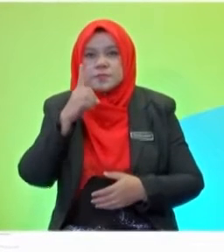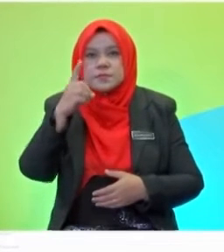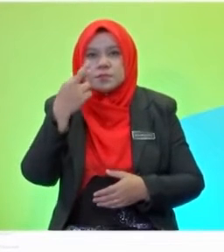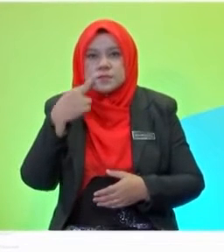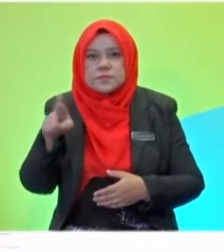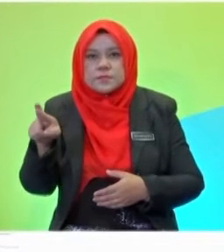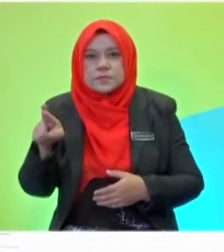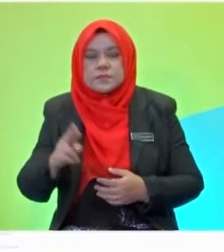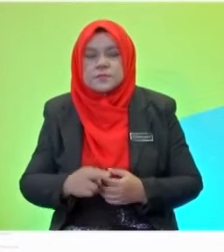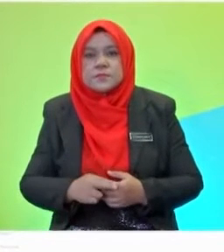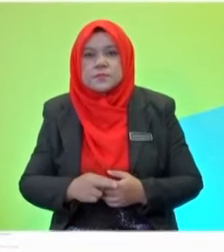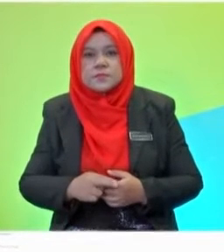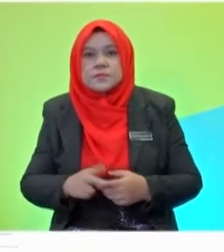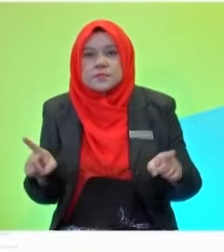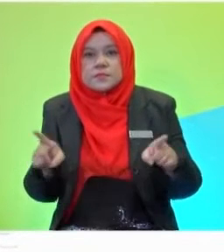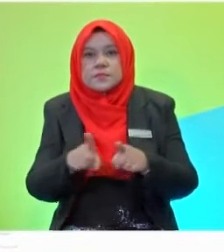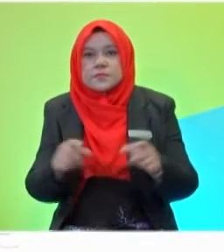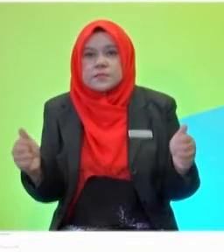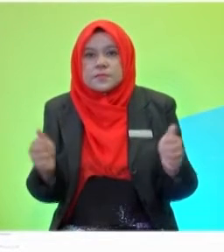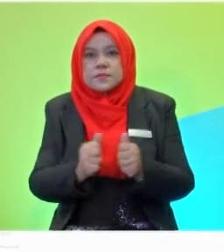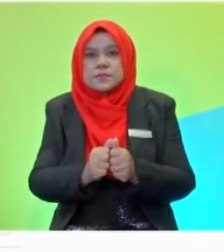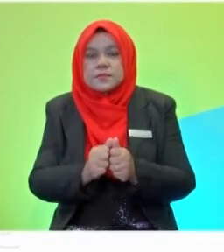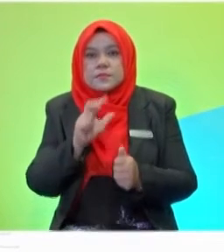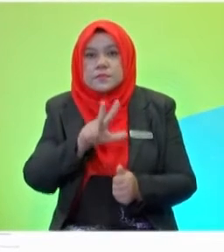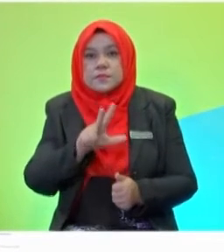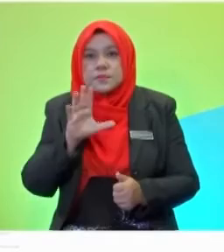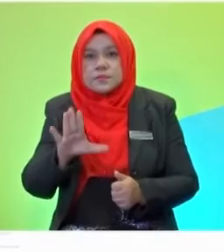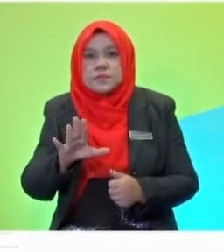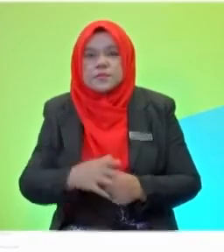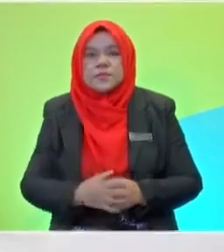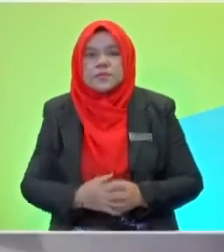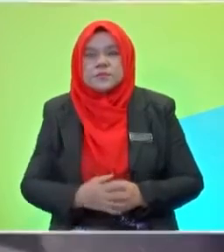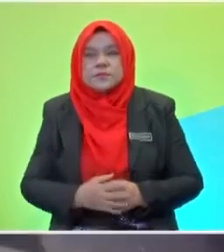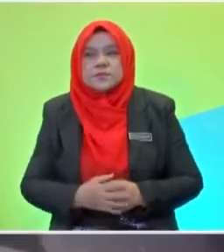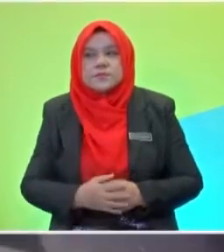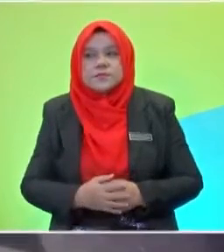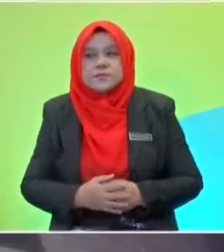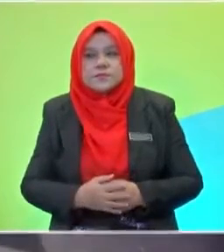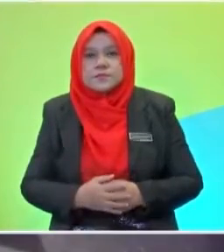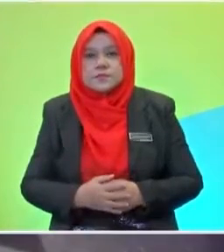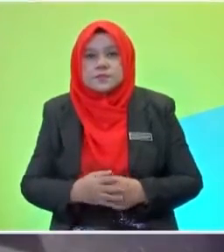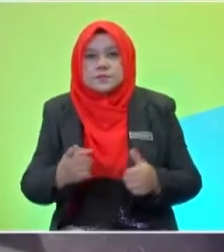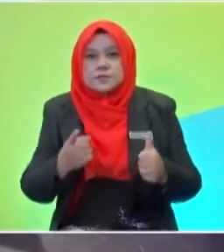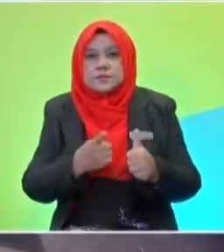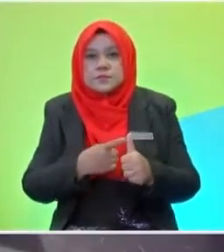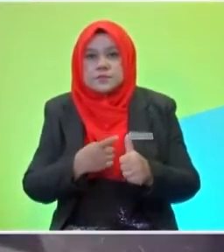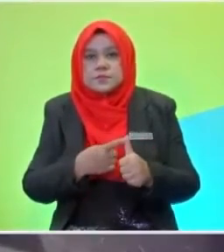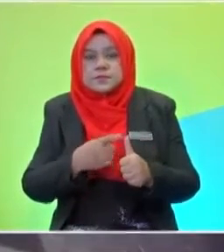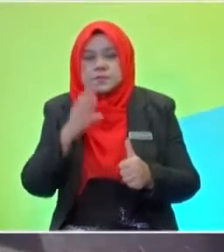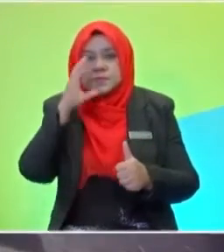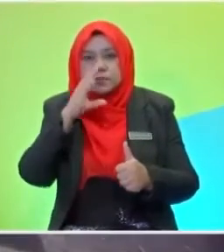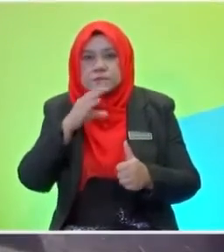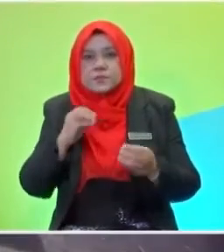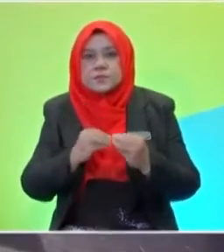1,000. 1,000. Equals to 35. Equals to 35. Yeah. Okay, here we're going to find the answer for the first number in